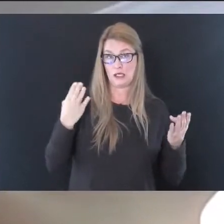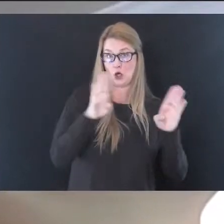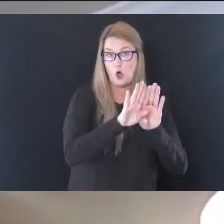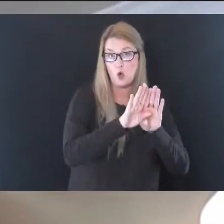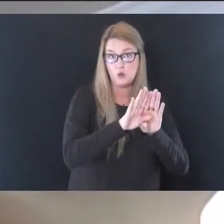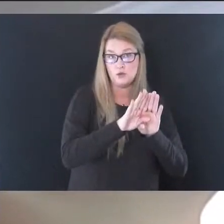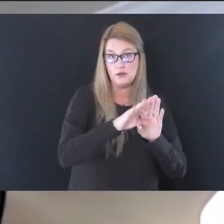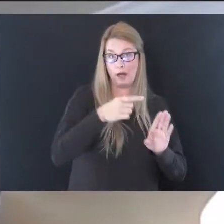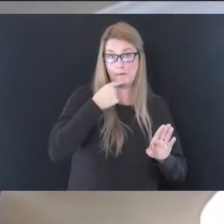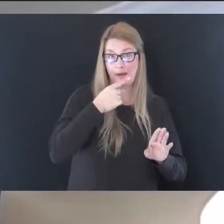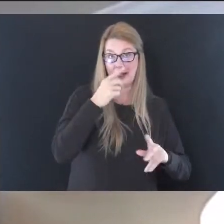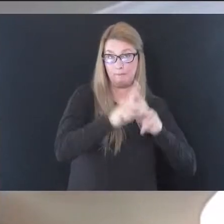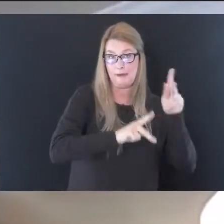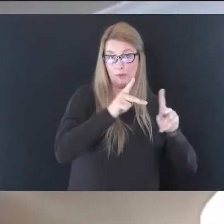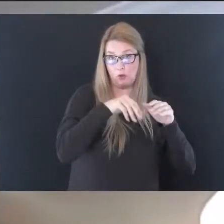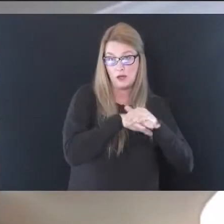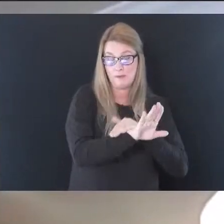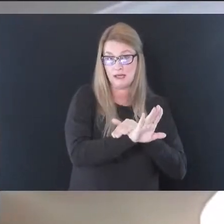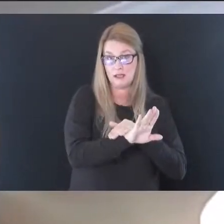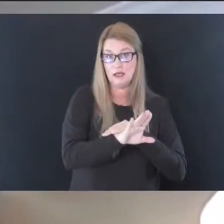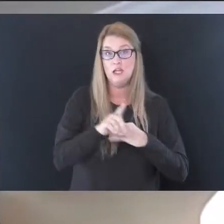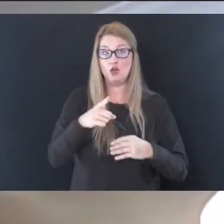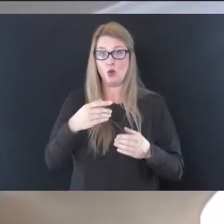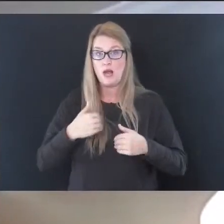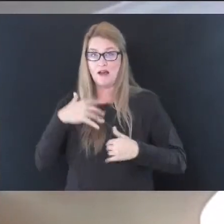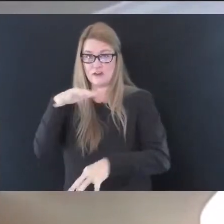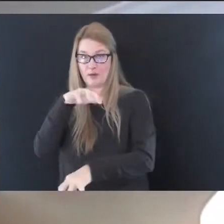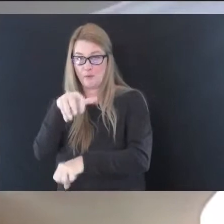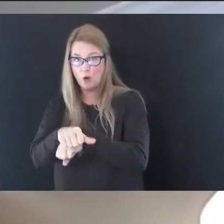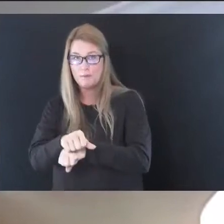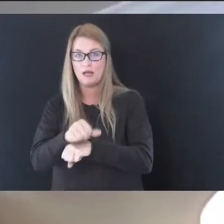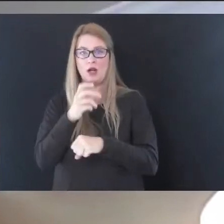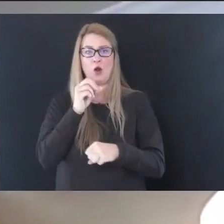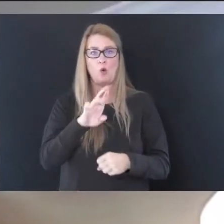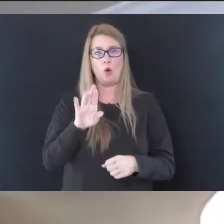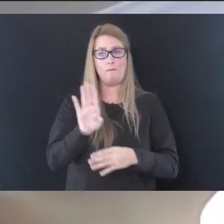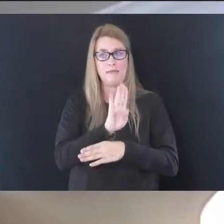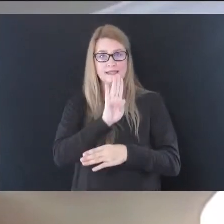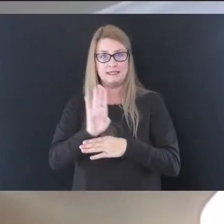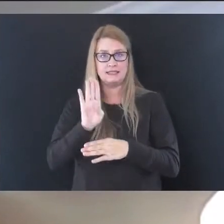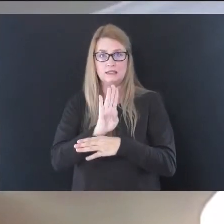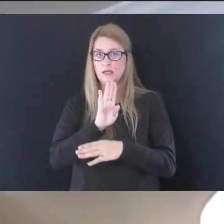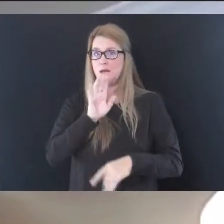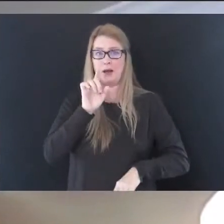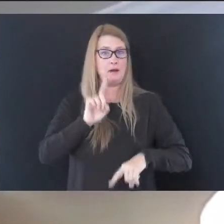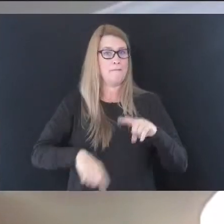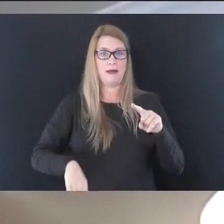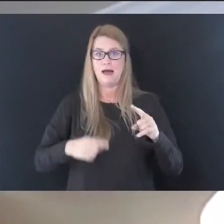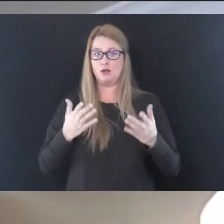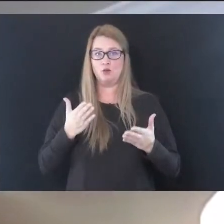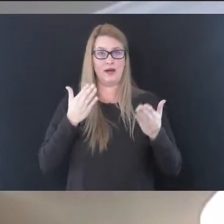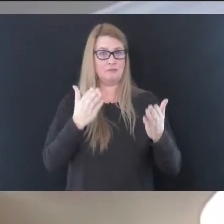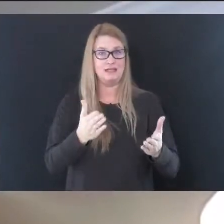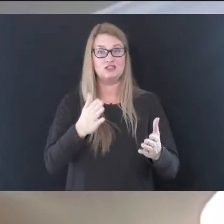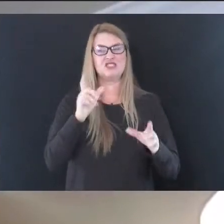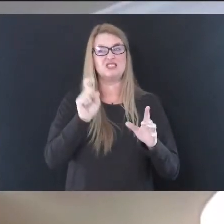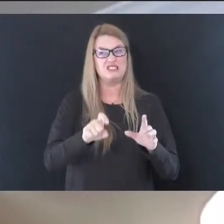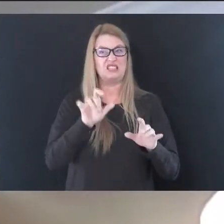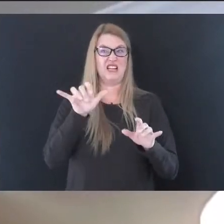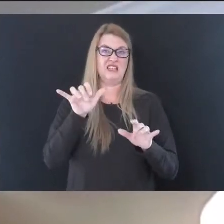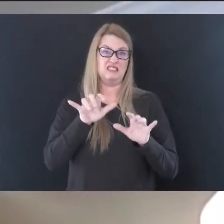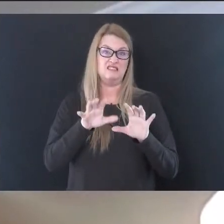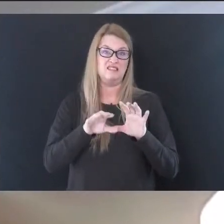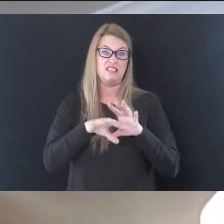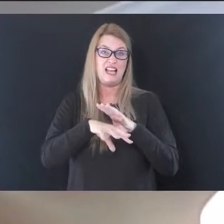to the public, that you can enter if you have an appointment or a particular business, but otherwise the recommendation is to stay out. Do you think